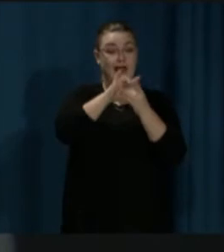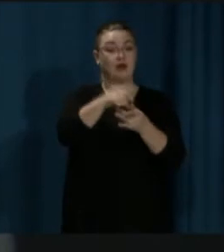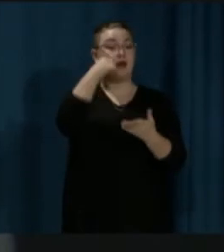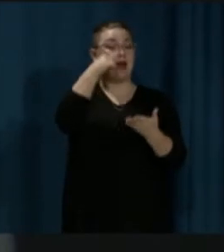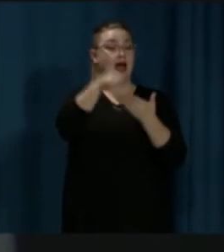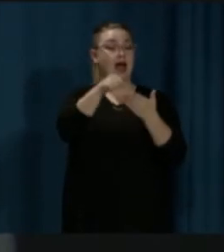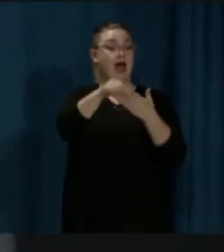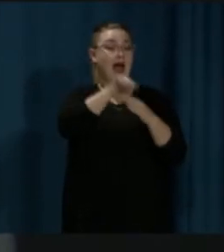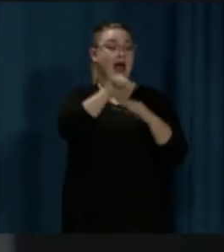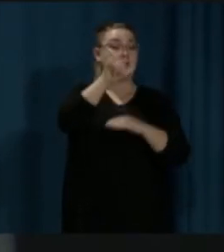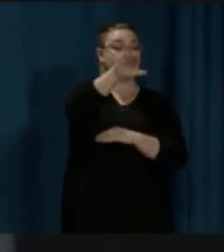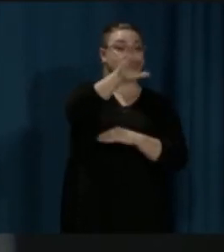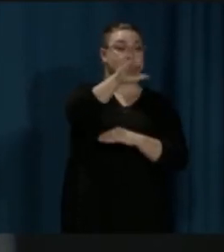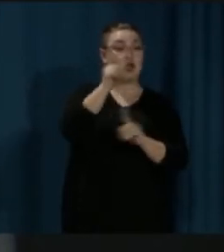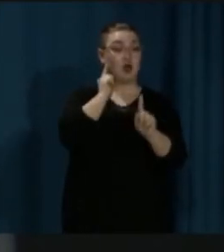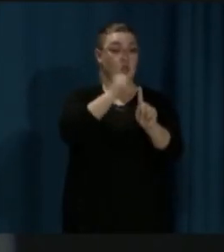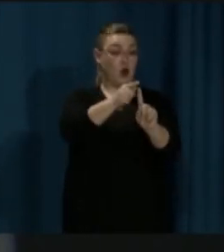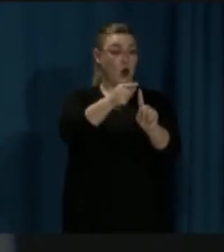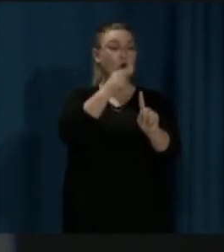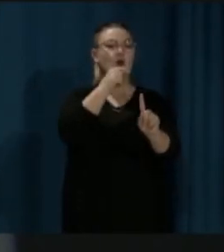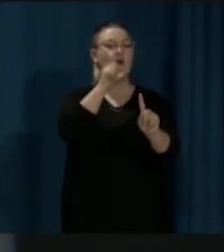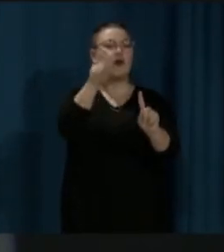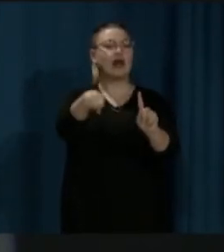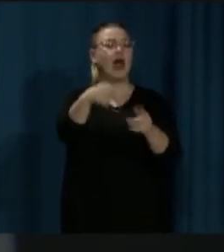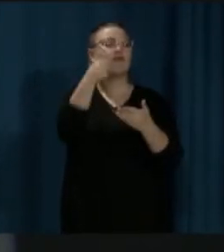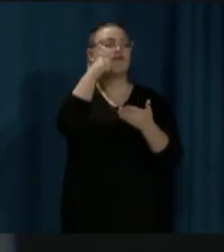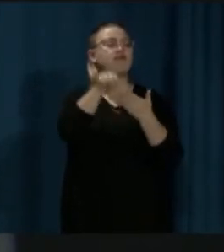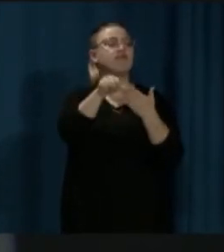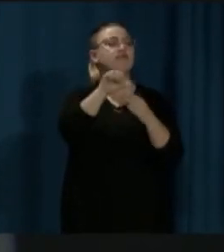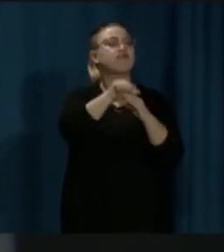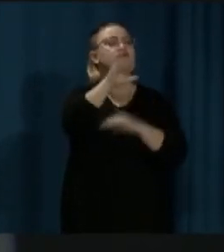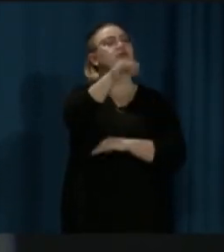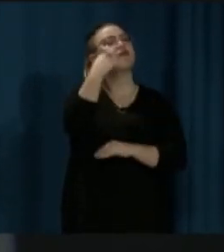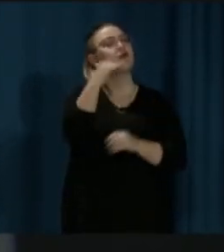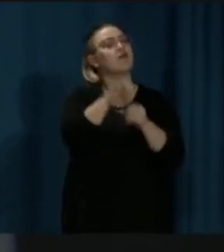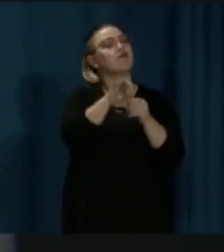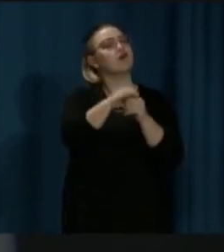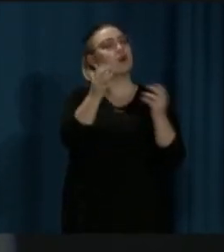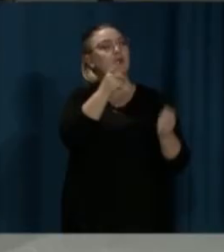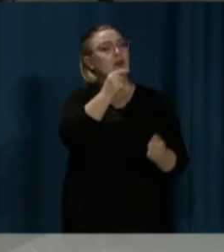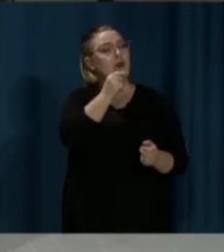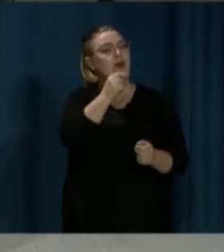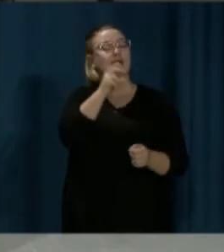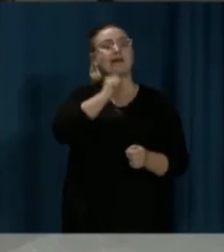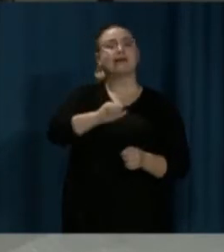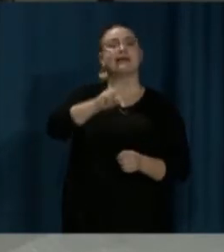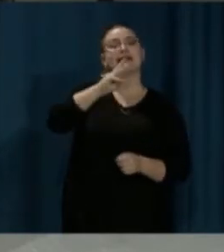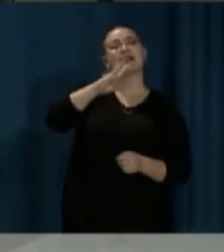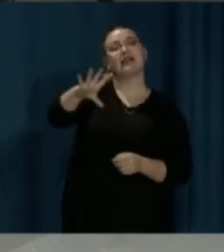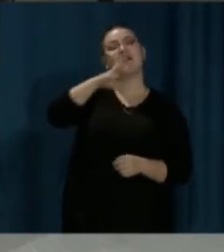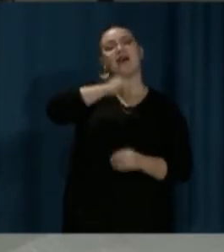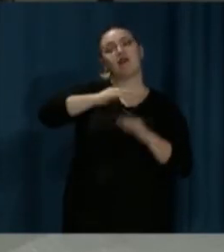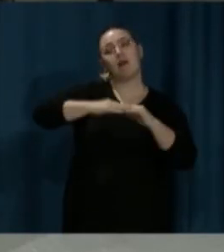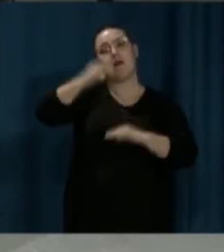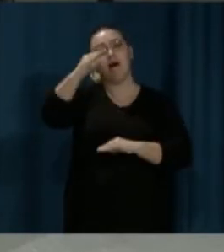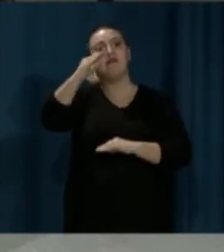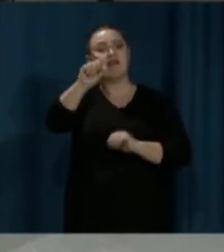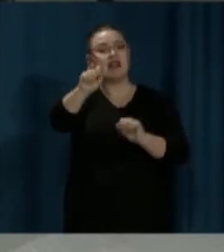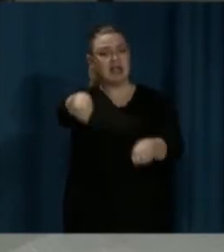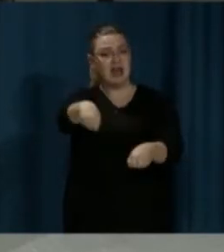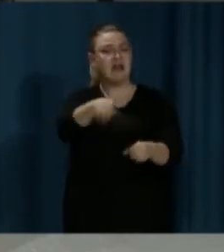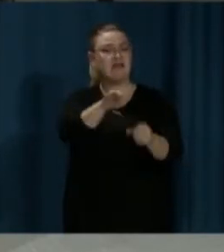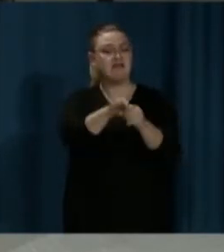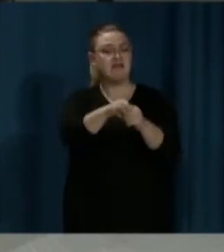people who are over age 65 or have a really valid reason why they can't cast their ballot on election day or in person during the voting period.